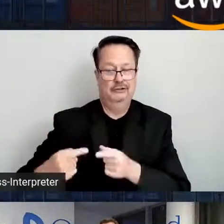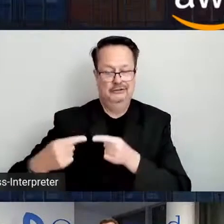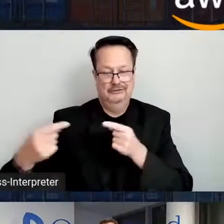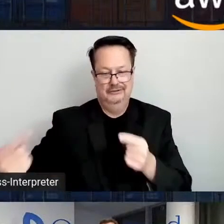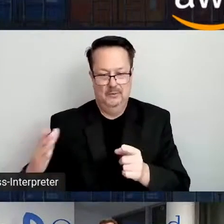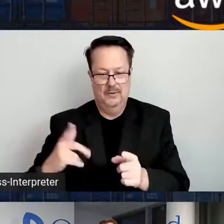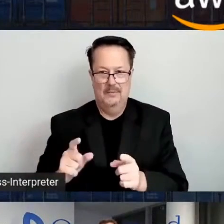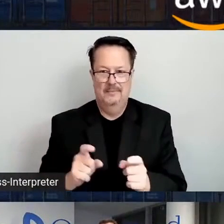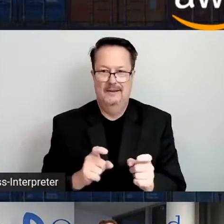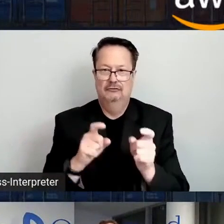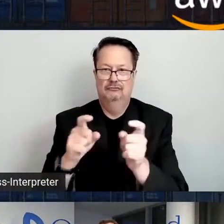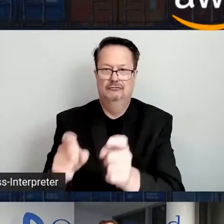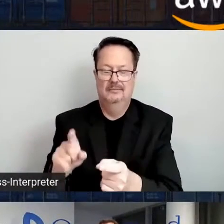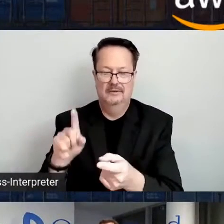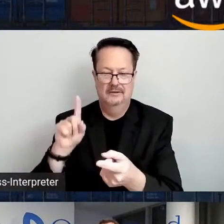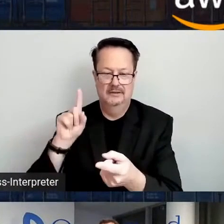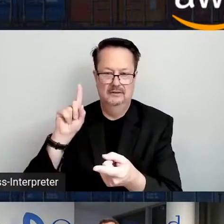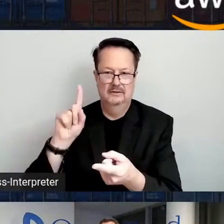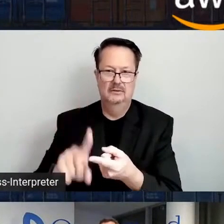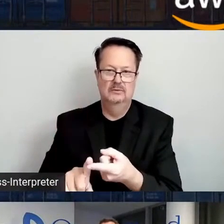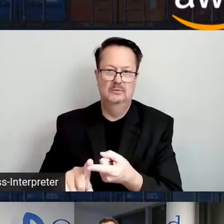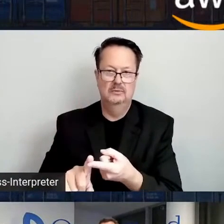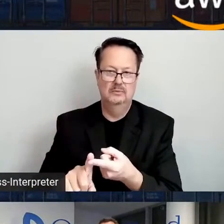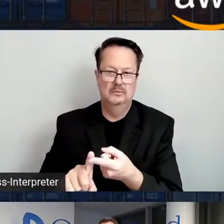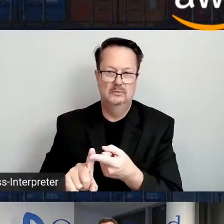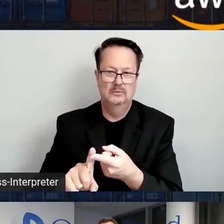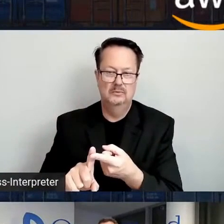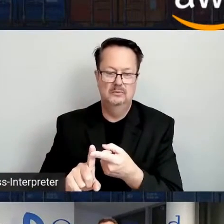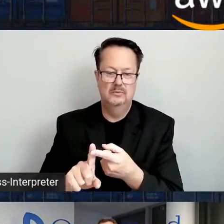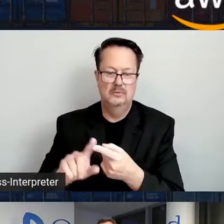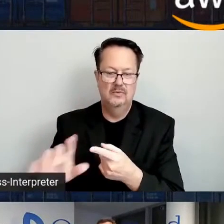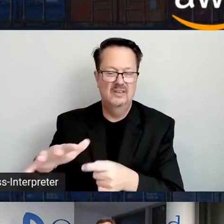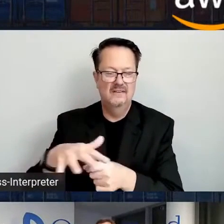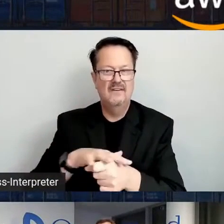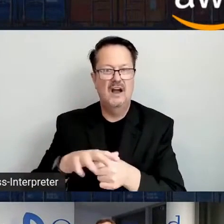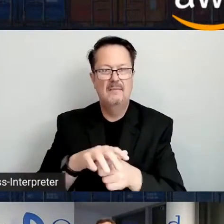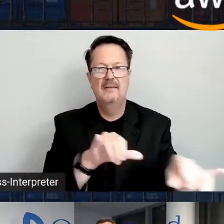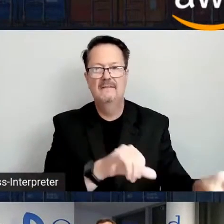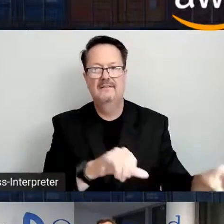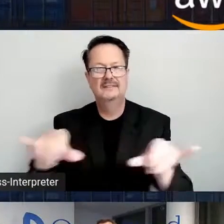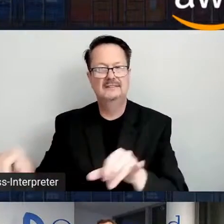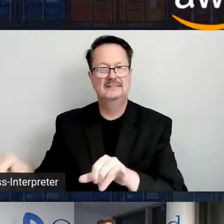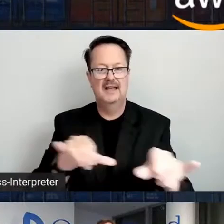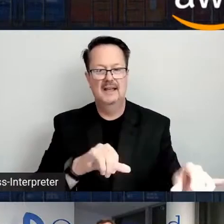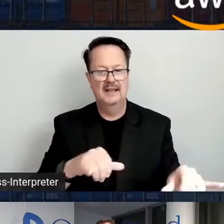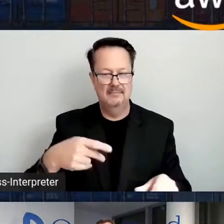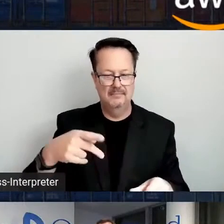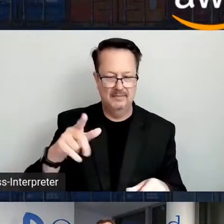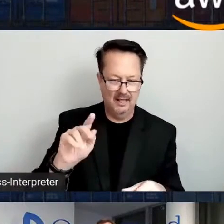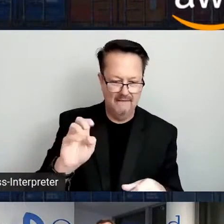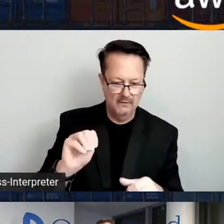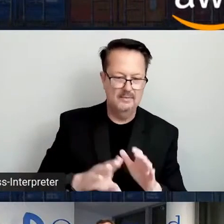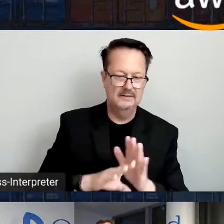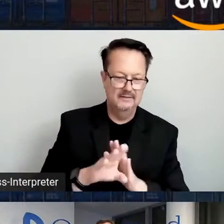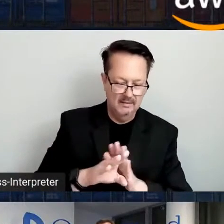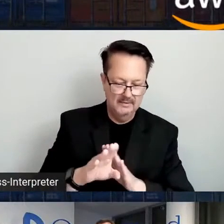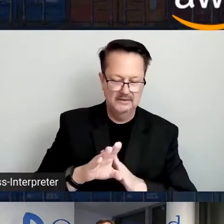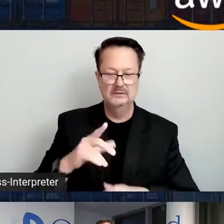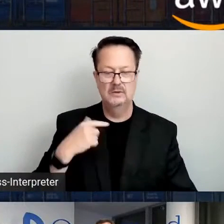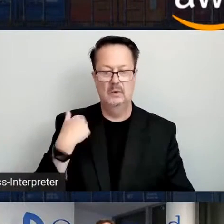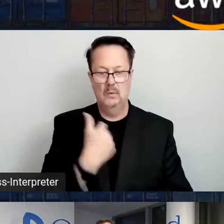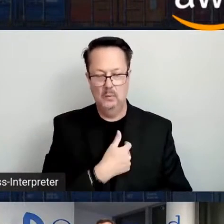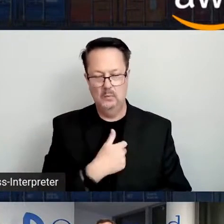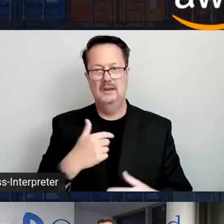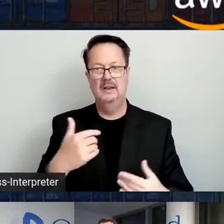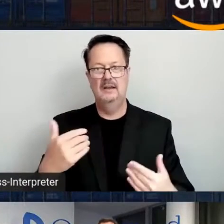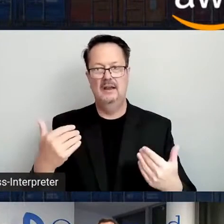contributing to the development of the same services and platforms. So we have other